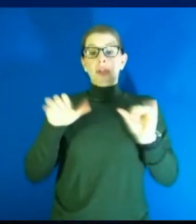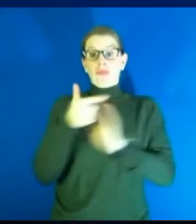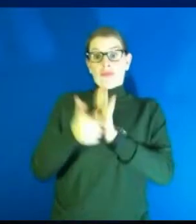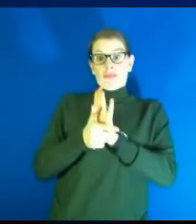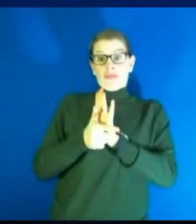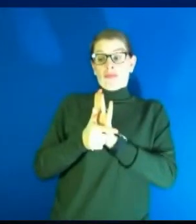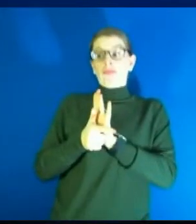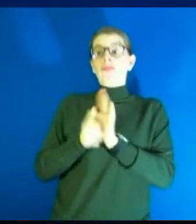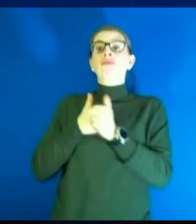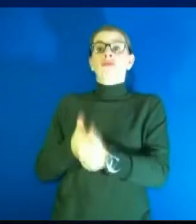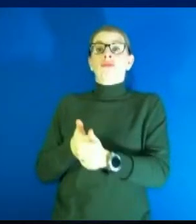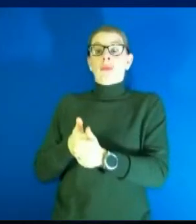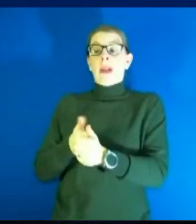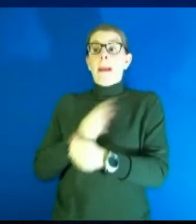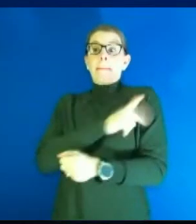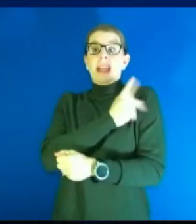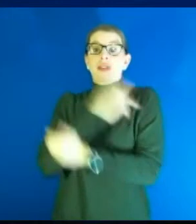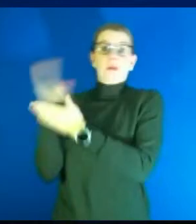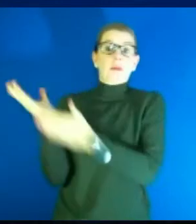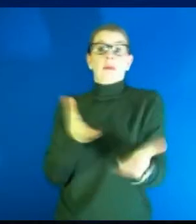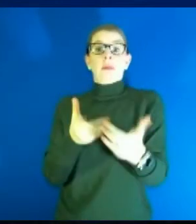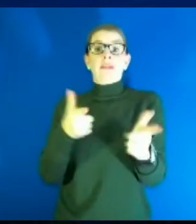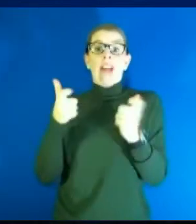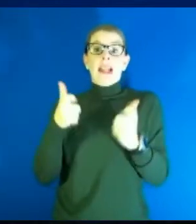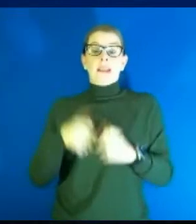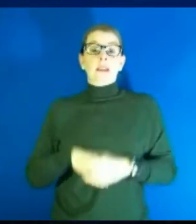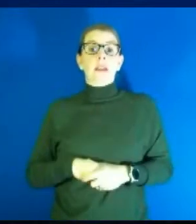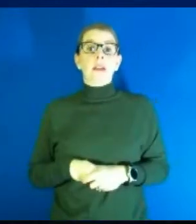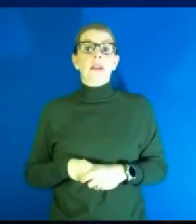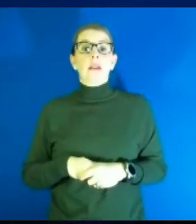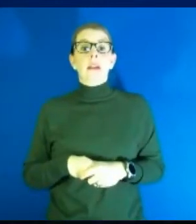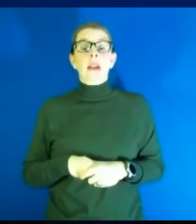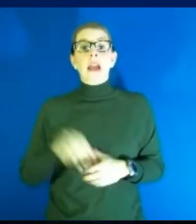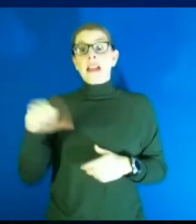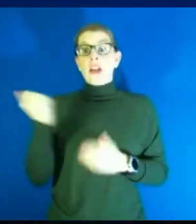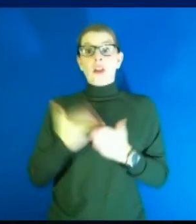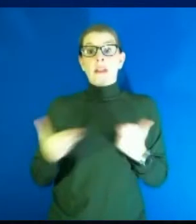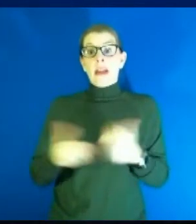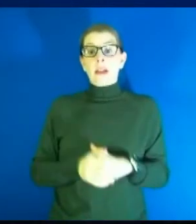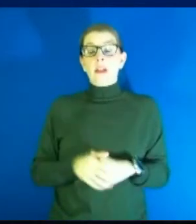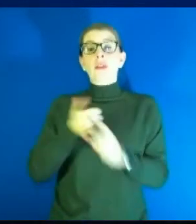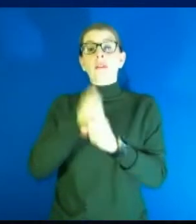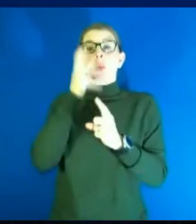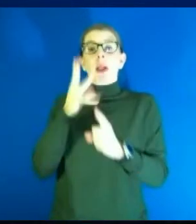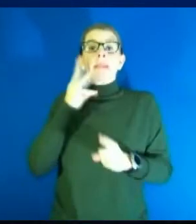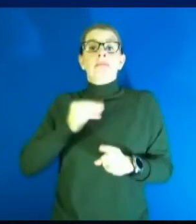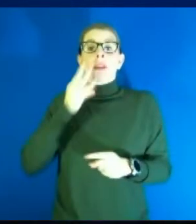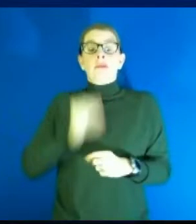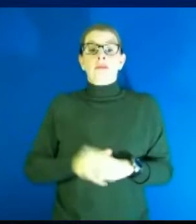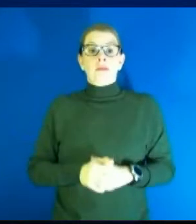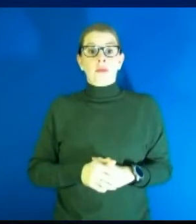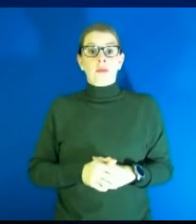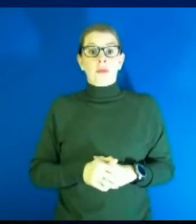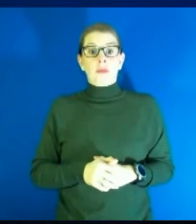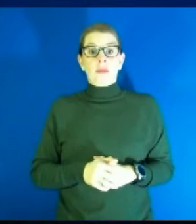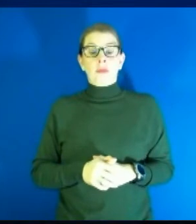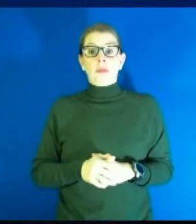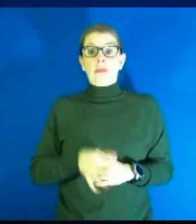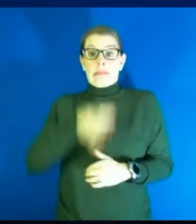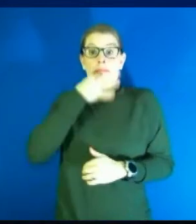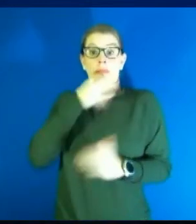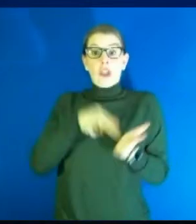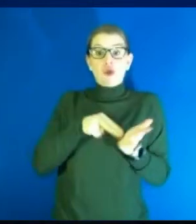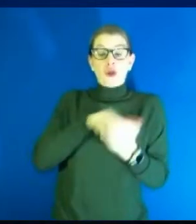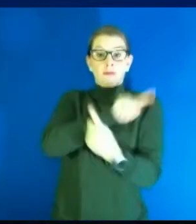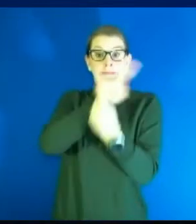patients get brought back as soon as possible. And so that's another thing that you'll experience. Not only are you being seen by an expert nurse